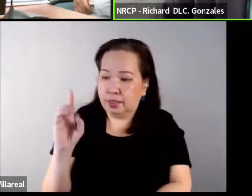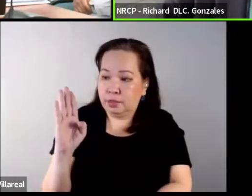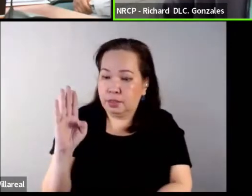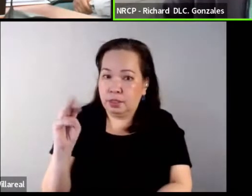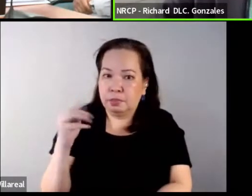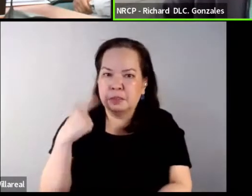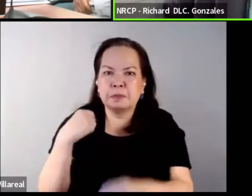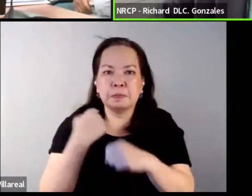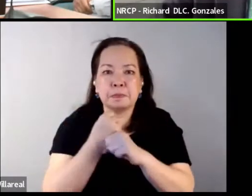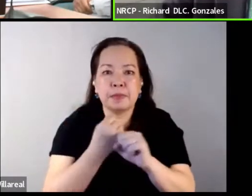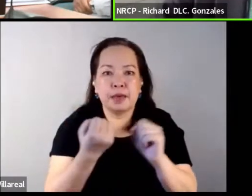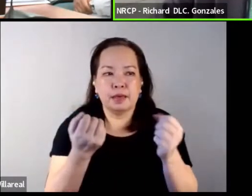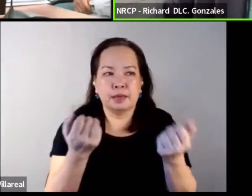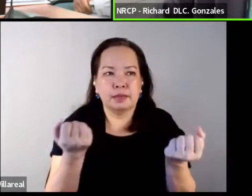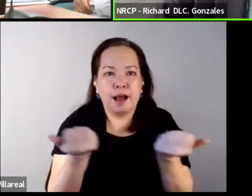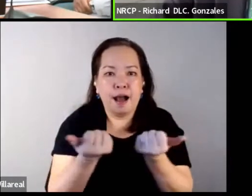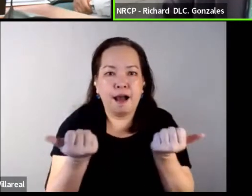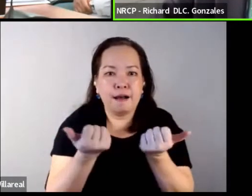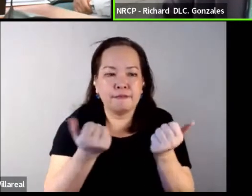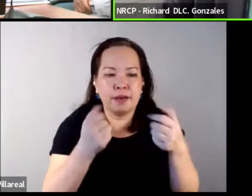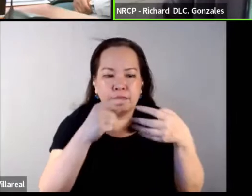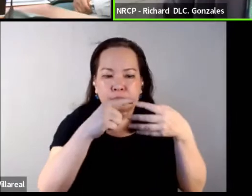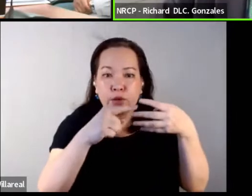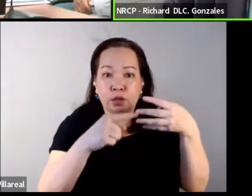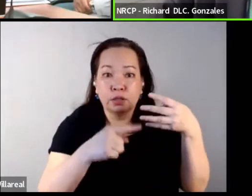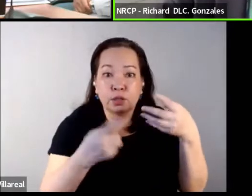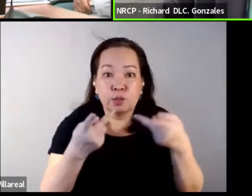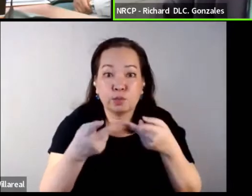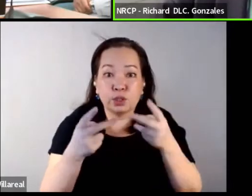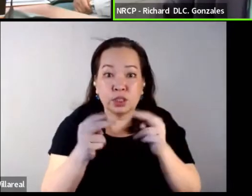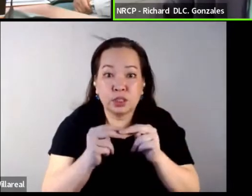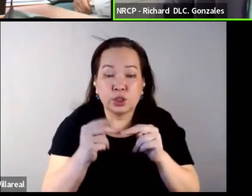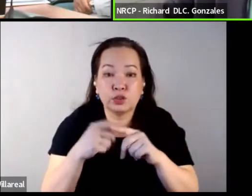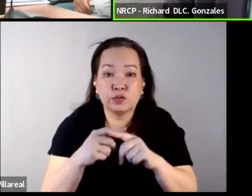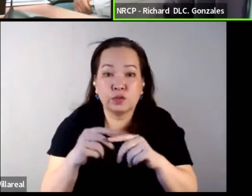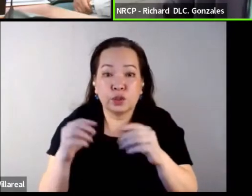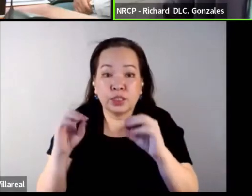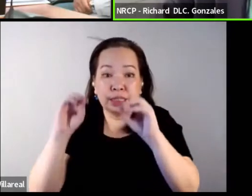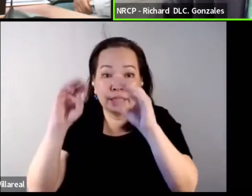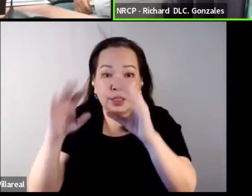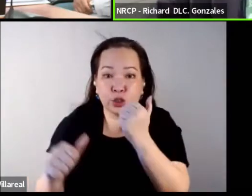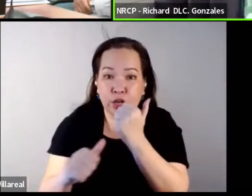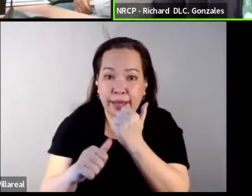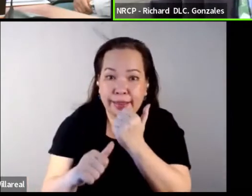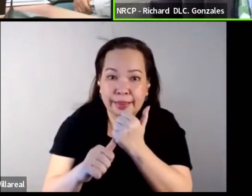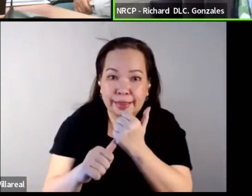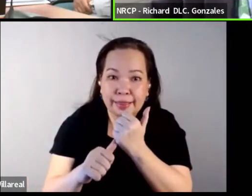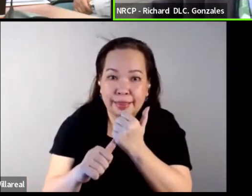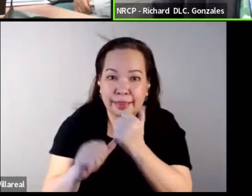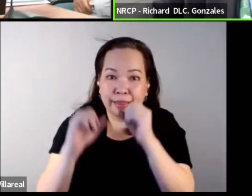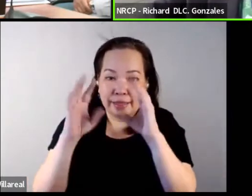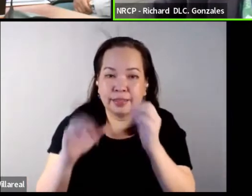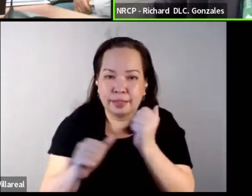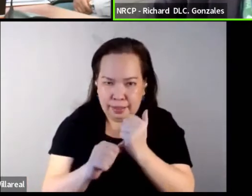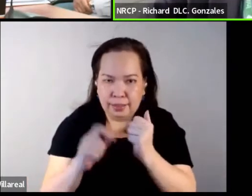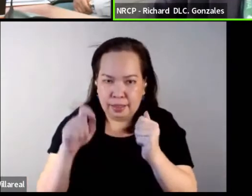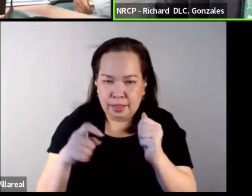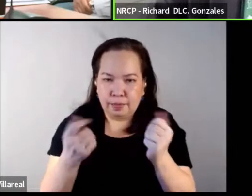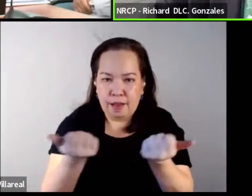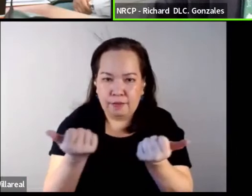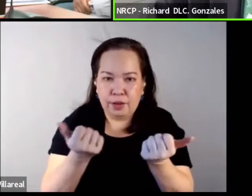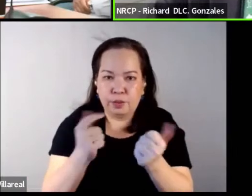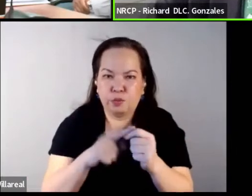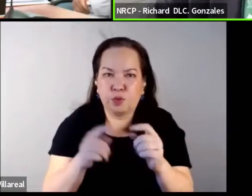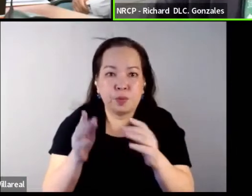plantilla positions for teaching aides for large schools. Okay, I emphasize here, okay, underscore here, large